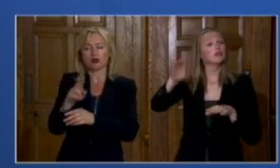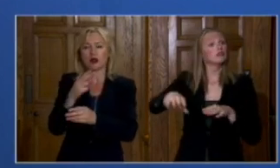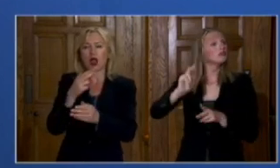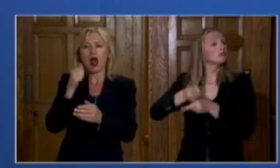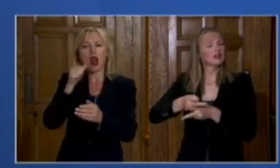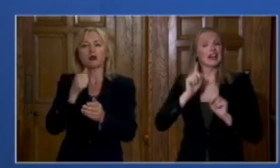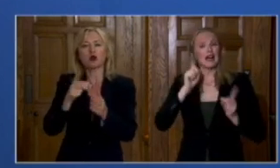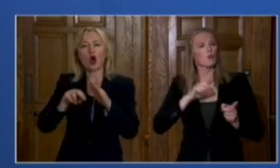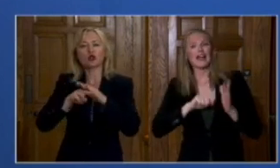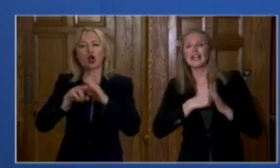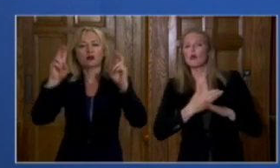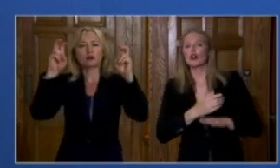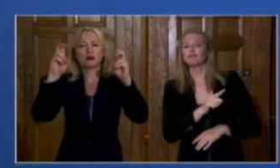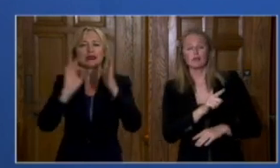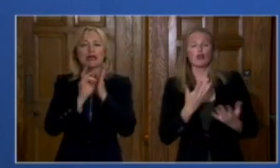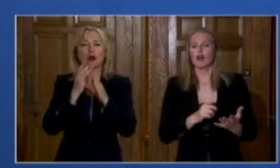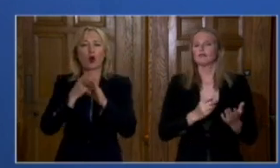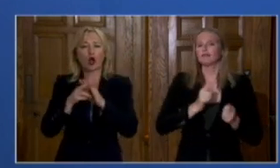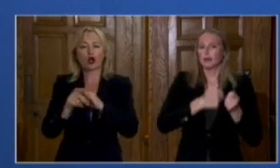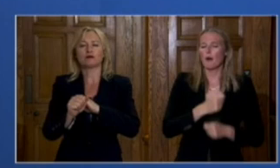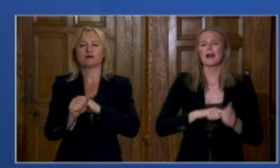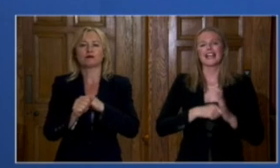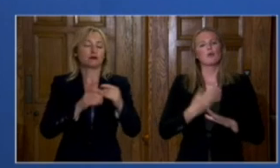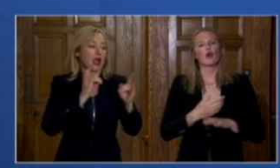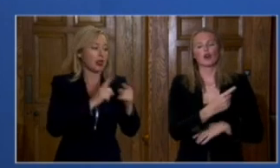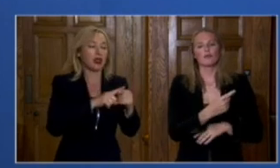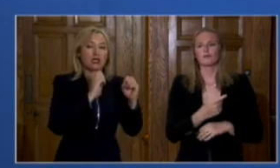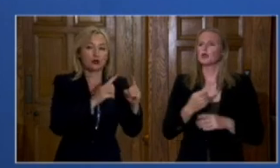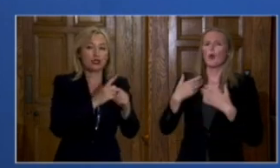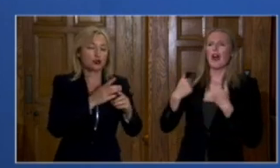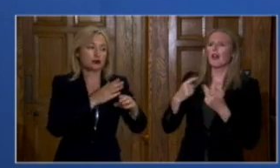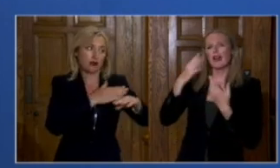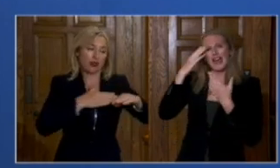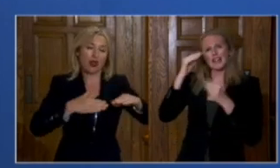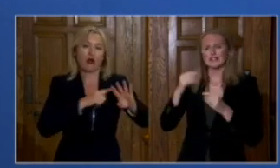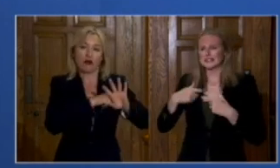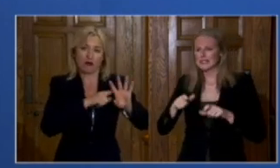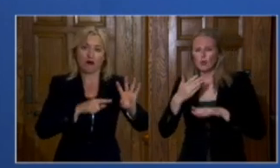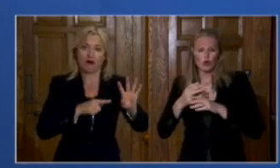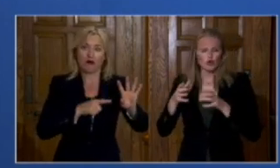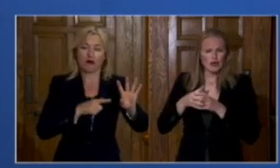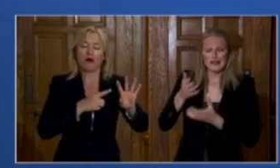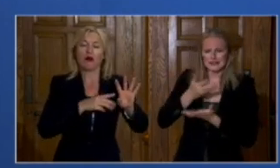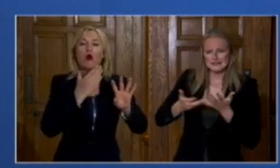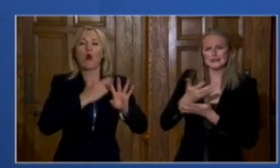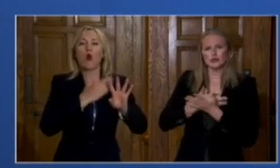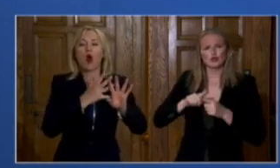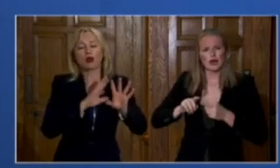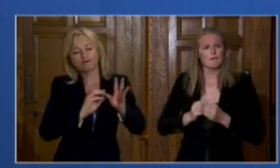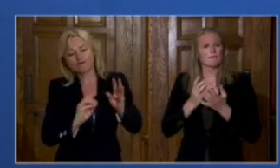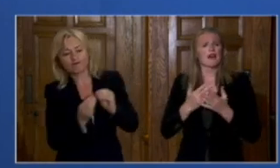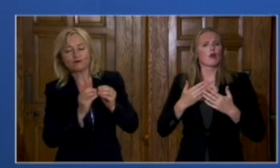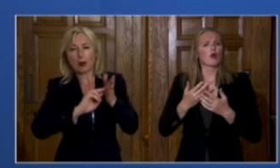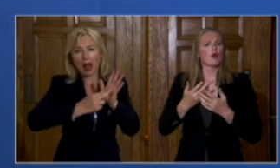worker. Officials from health and education are continuing to work alongside a sector reference group in the development of a